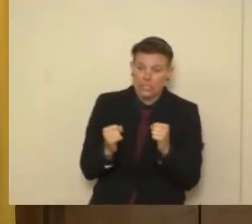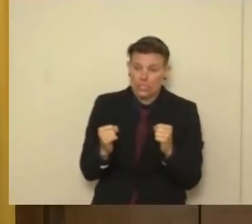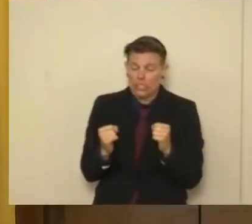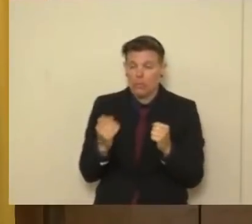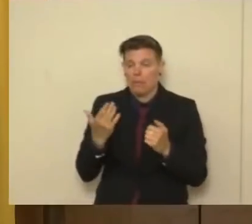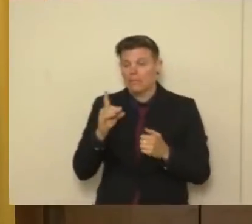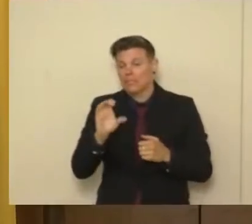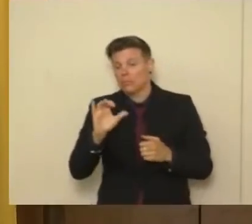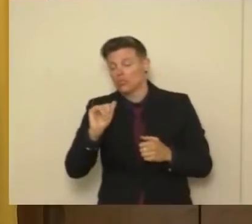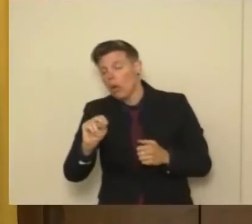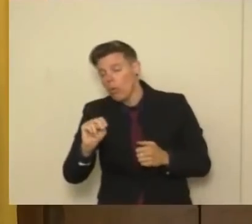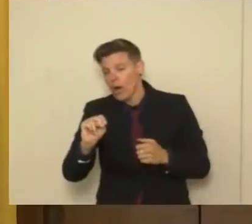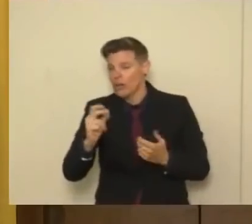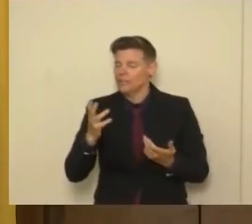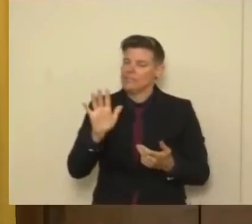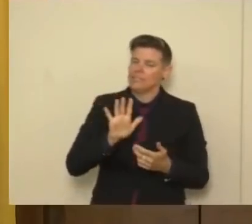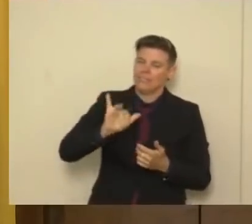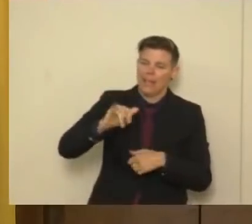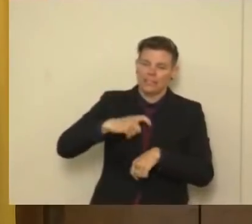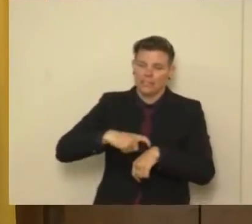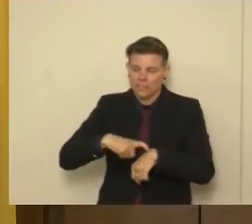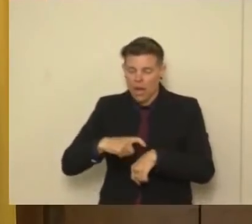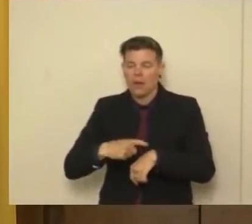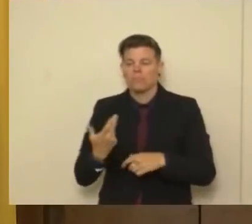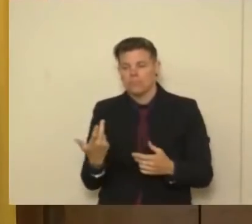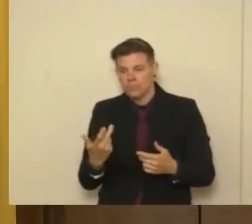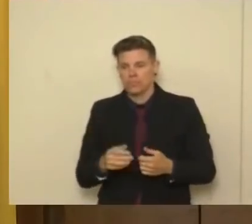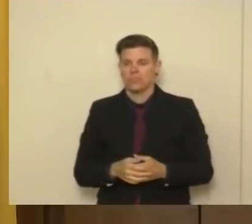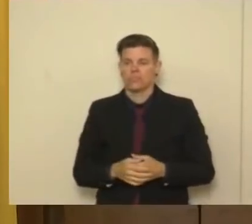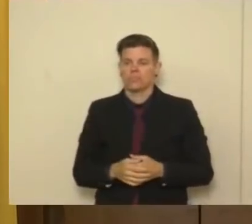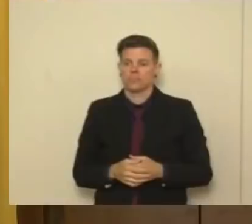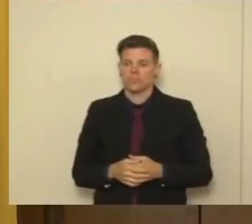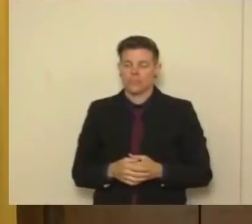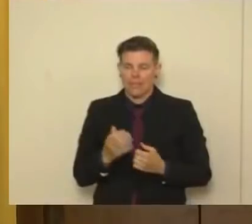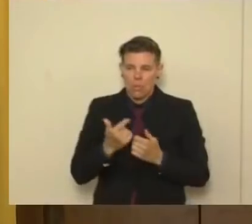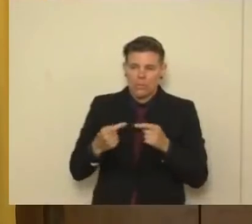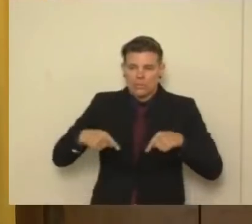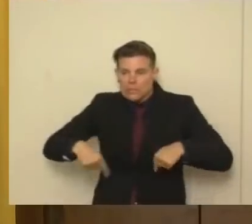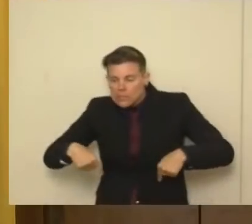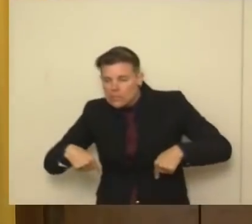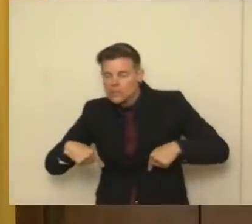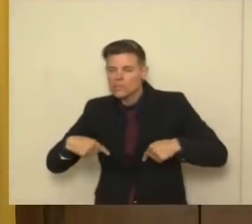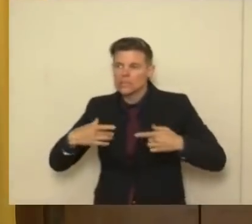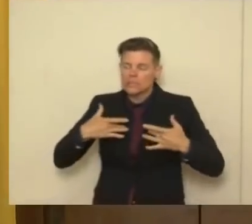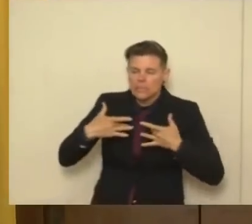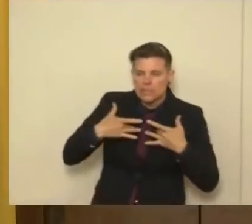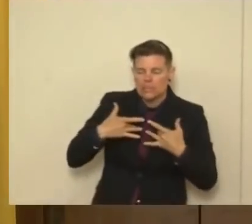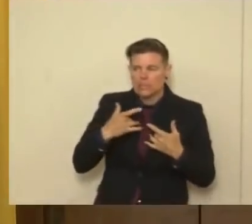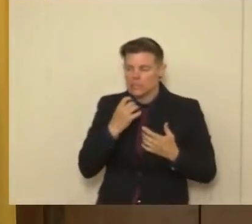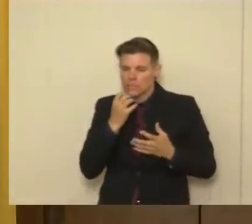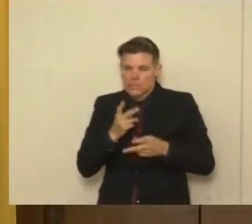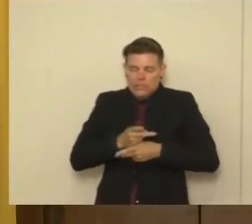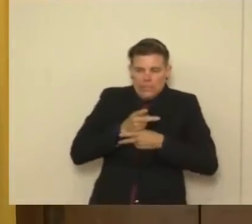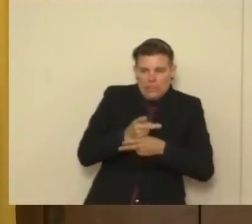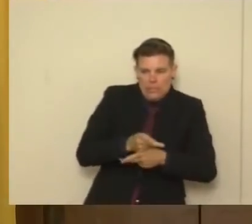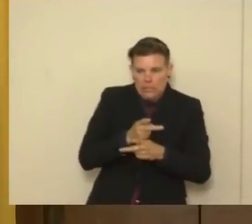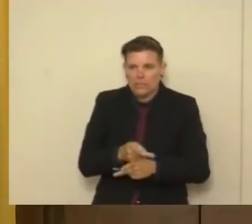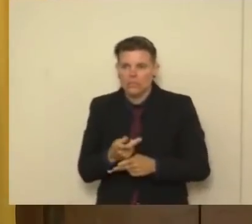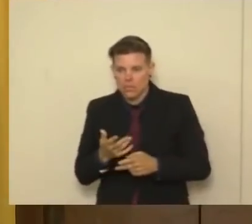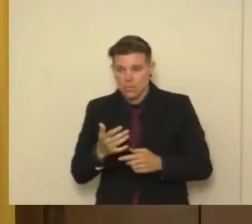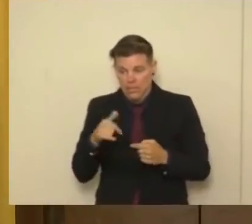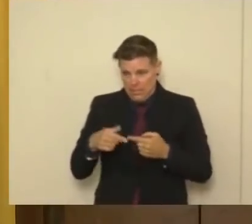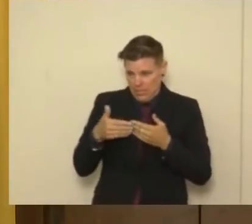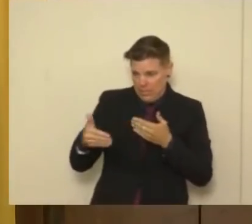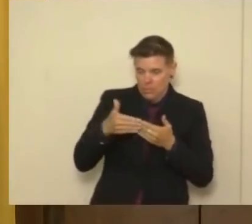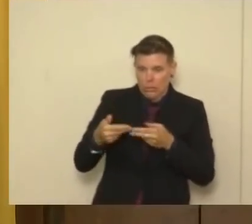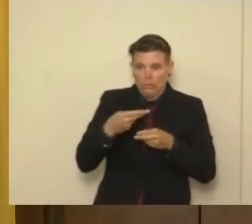and everyone is cautiously optimistic about that, but that's a pretty short turnaround time. But the whole point, that's why this is